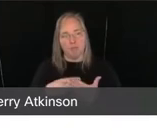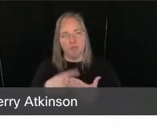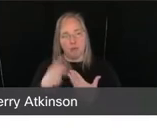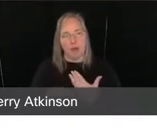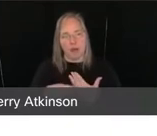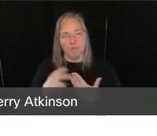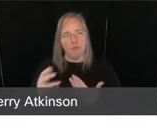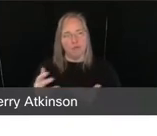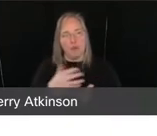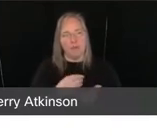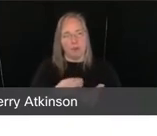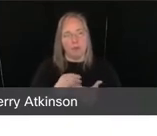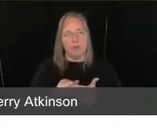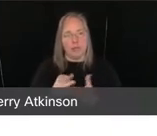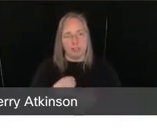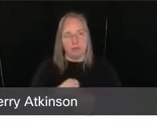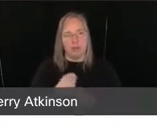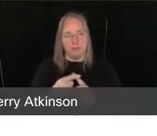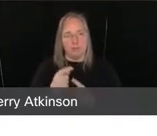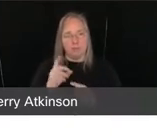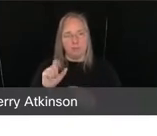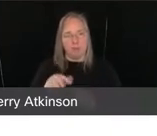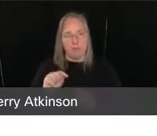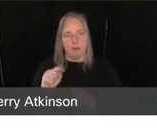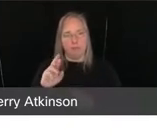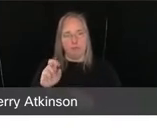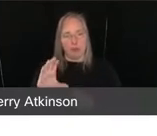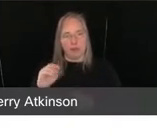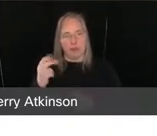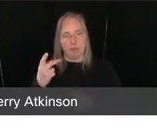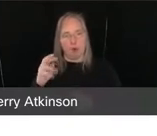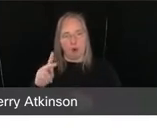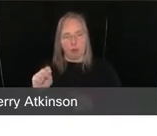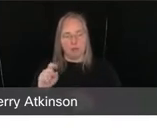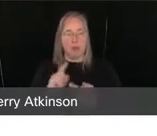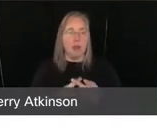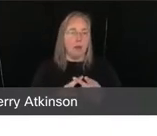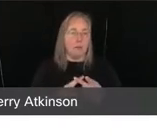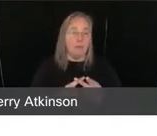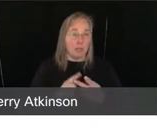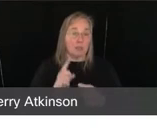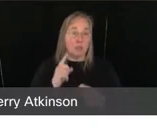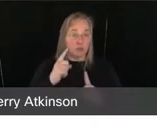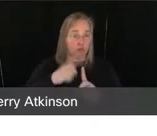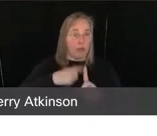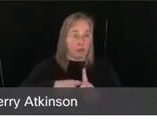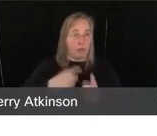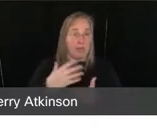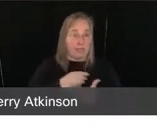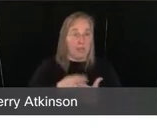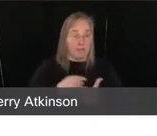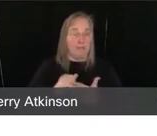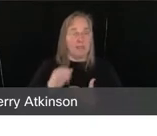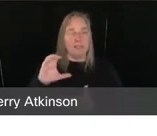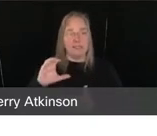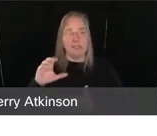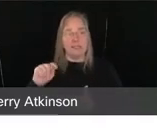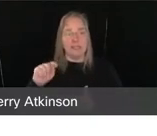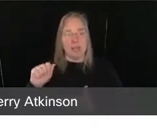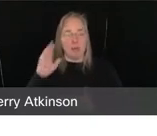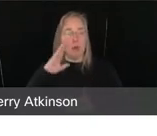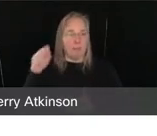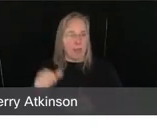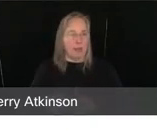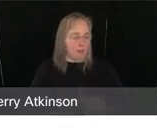that's generated by the Department of Recreation and Parks, as well as rental income that will be paid by CCTA. I'm going to